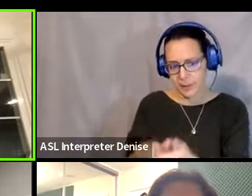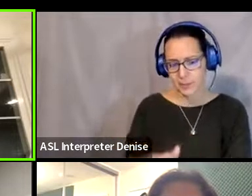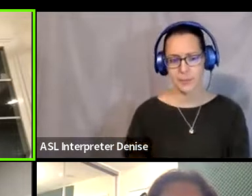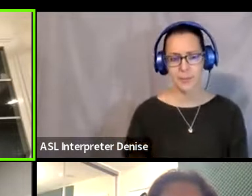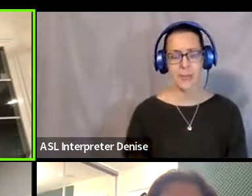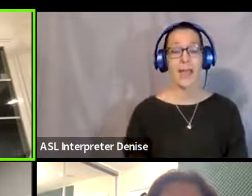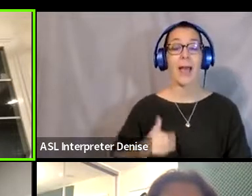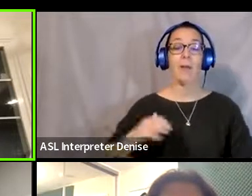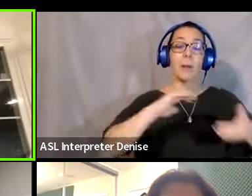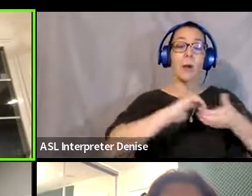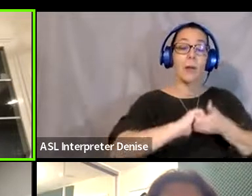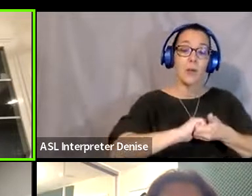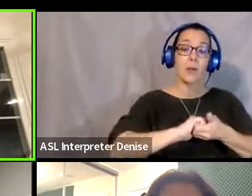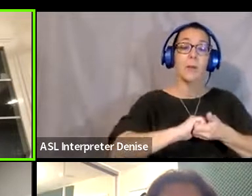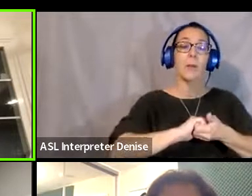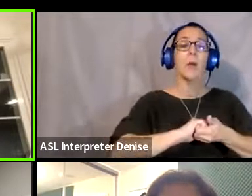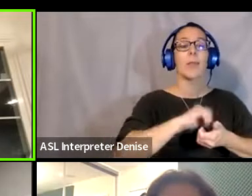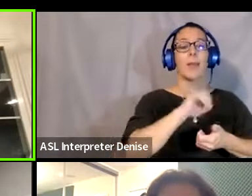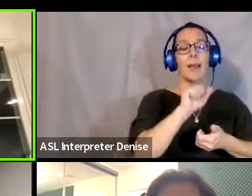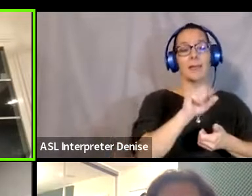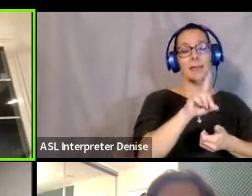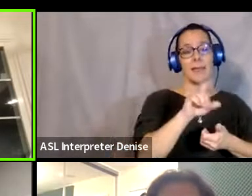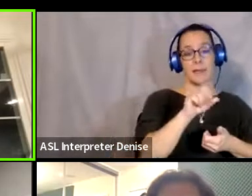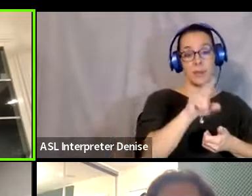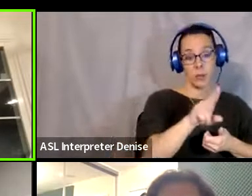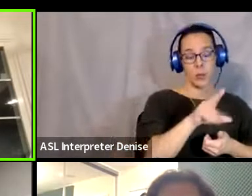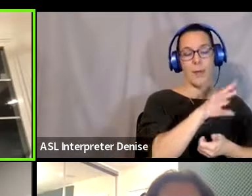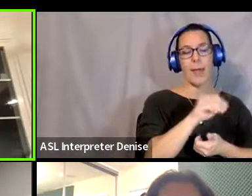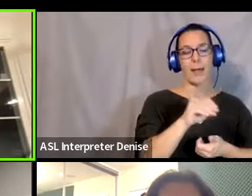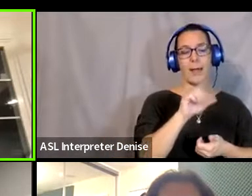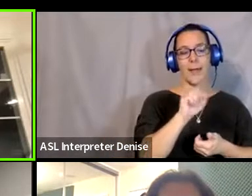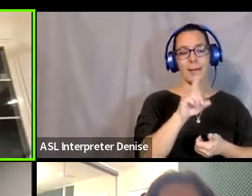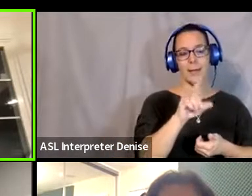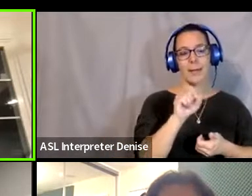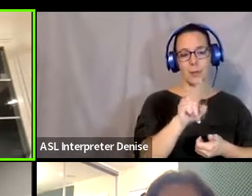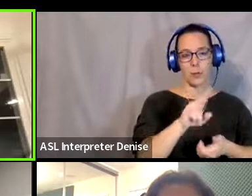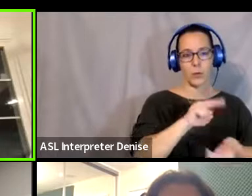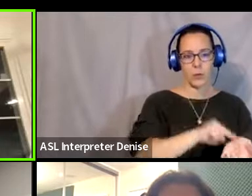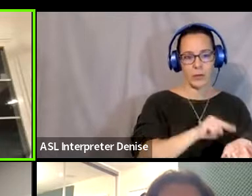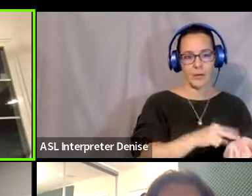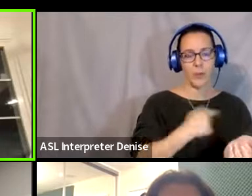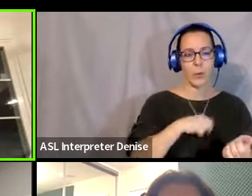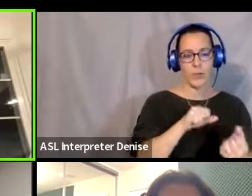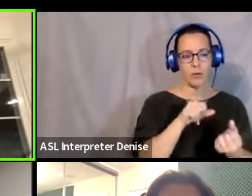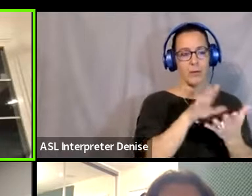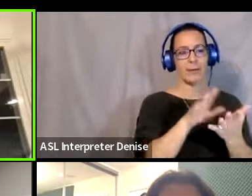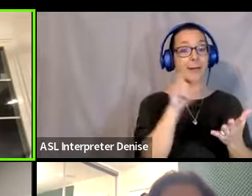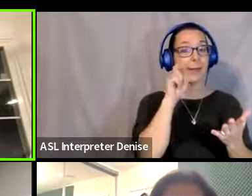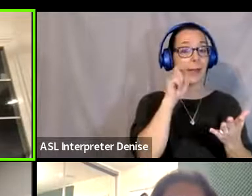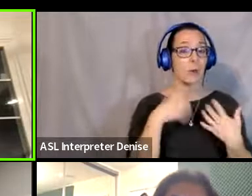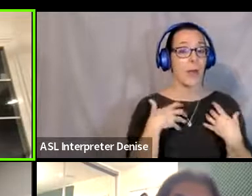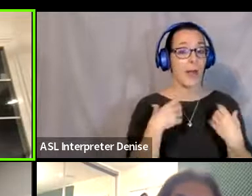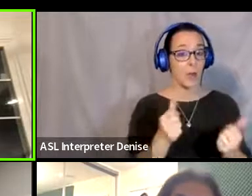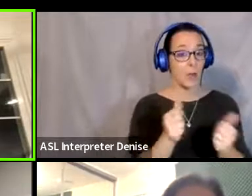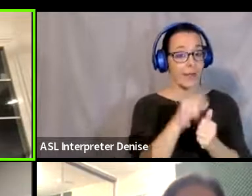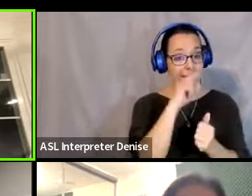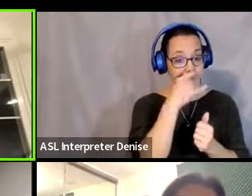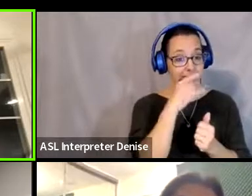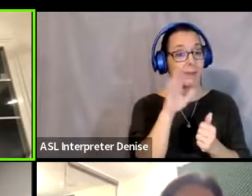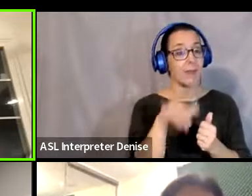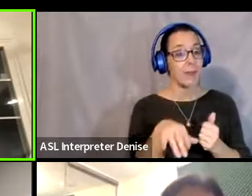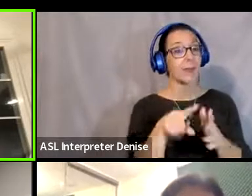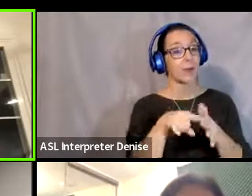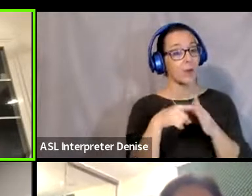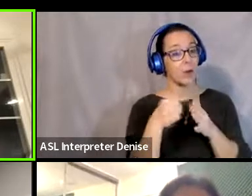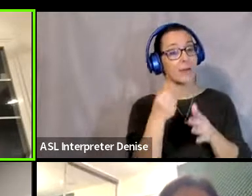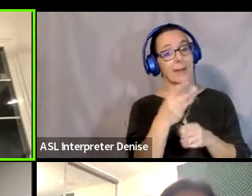Diego State and San Diego State School of Nursing, where we address sexual health for our kids. That began a few years ago, and it was in